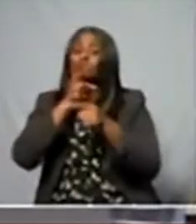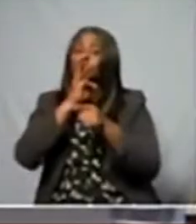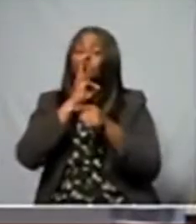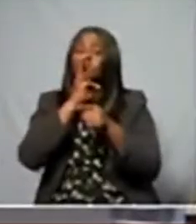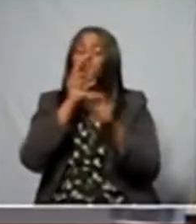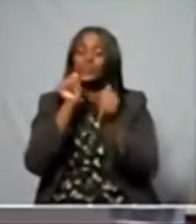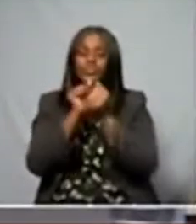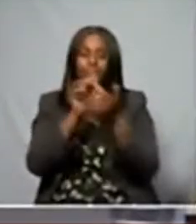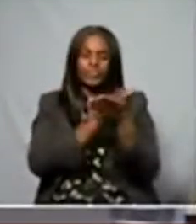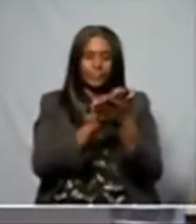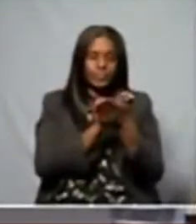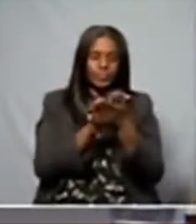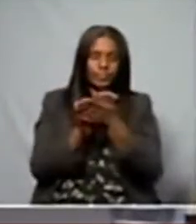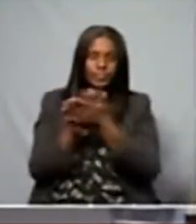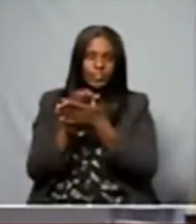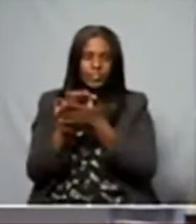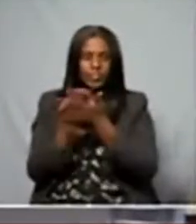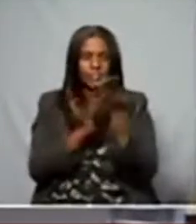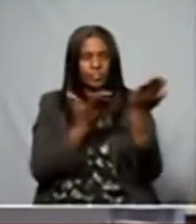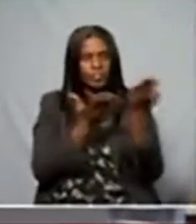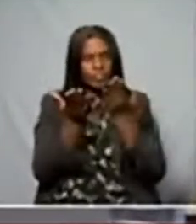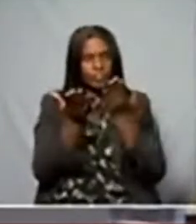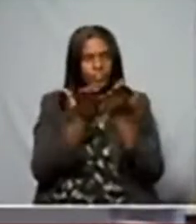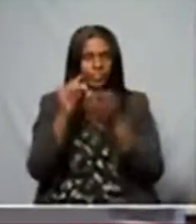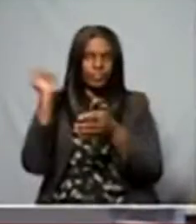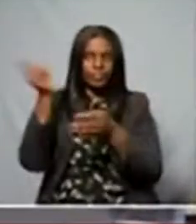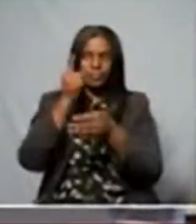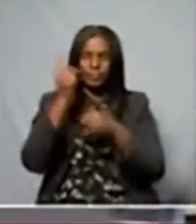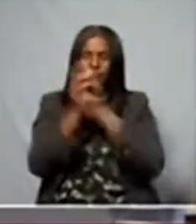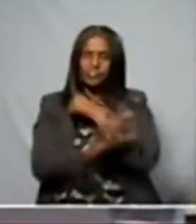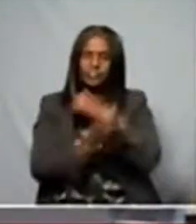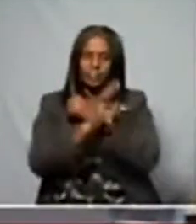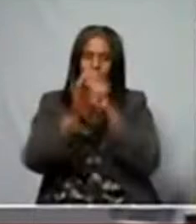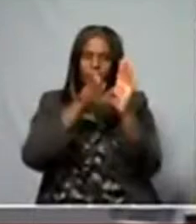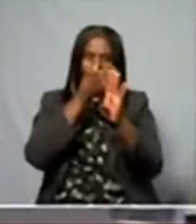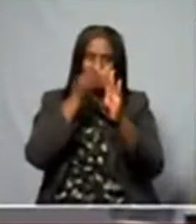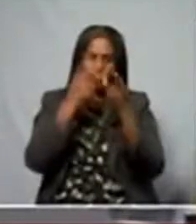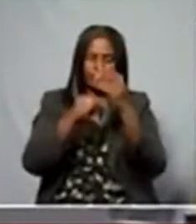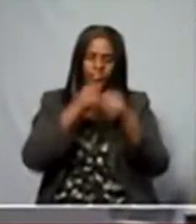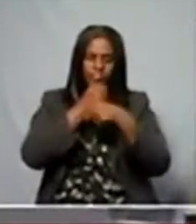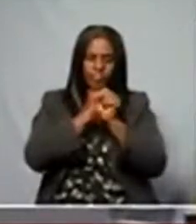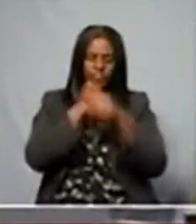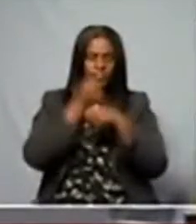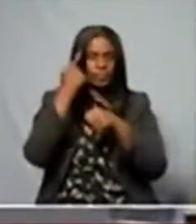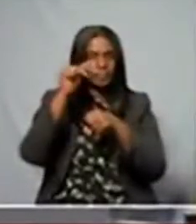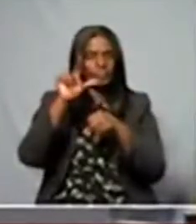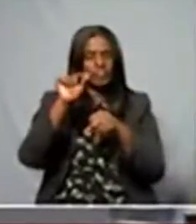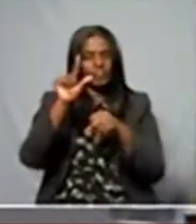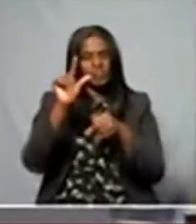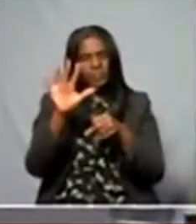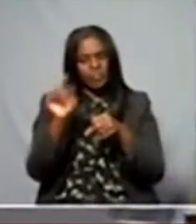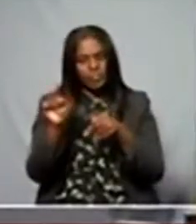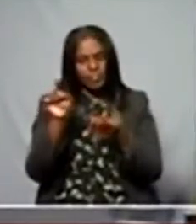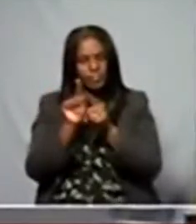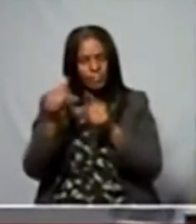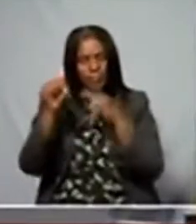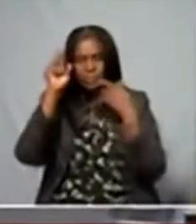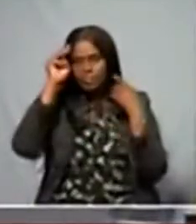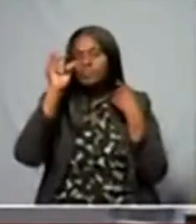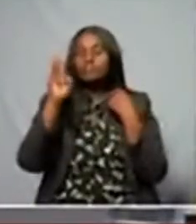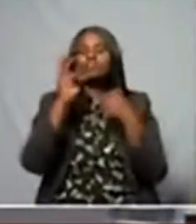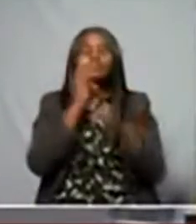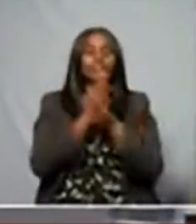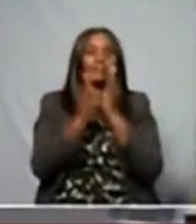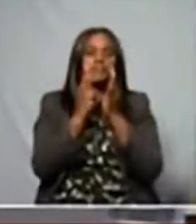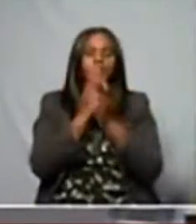and sanitation services across the country. The target that was set for 2025, the ministry will